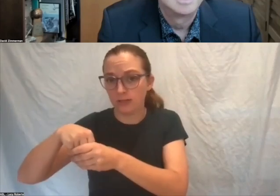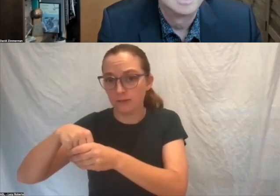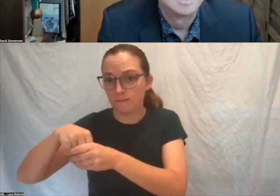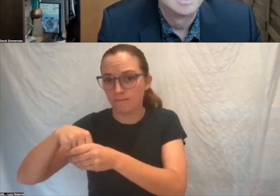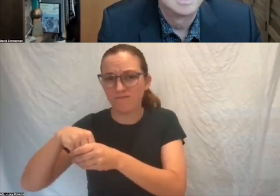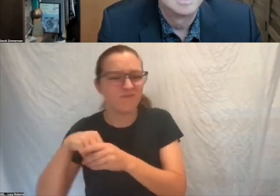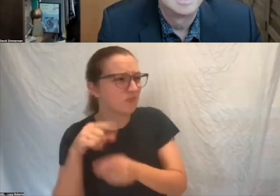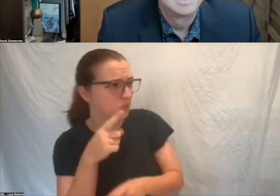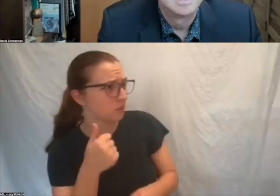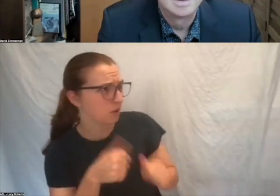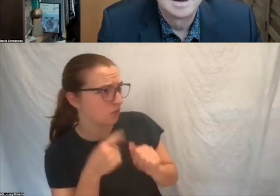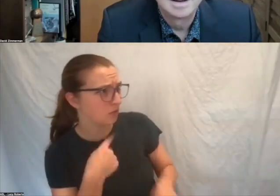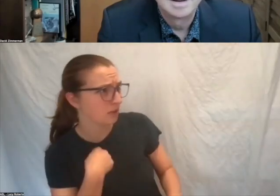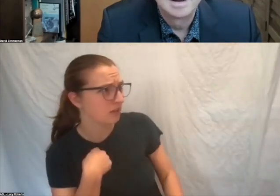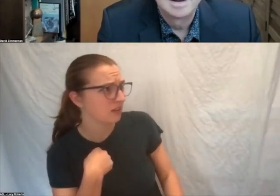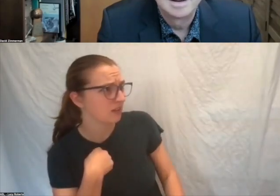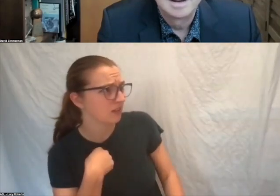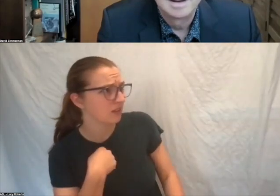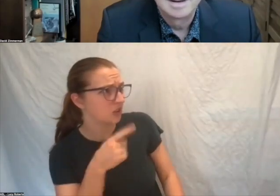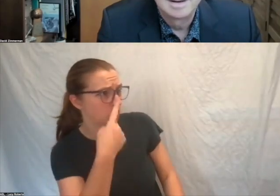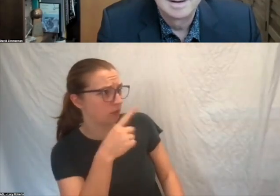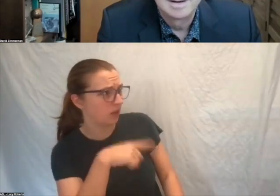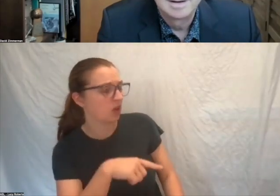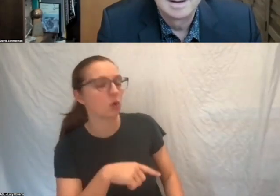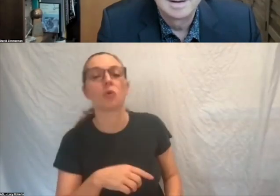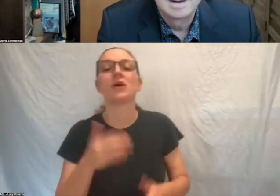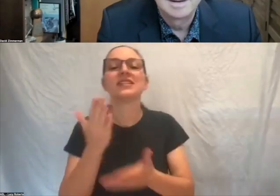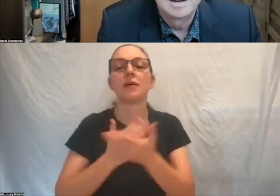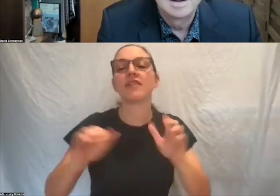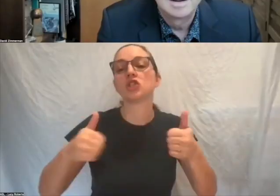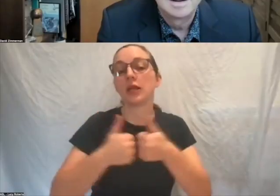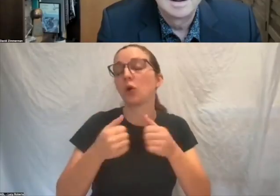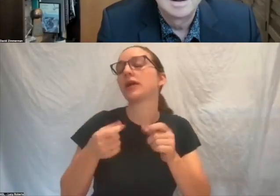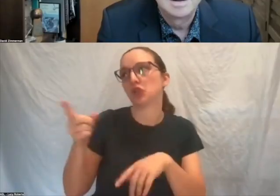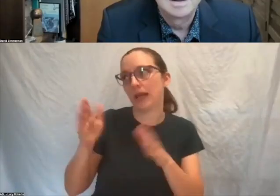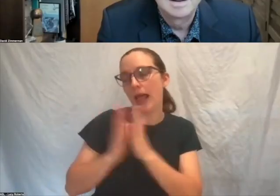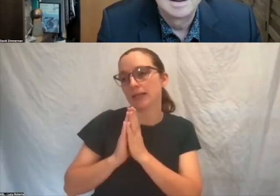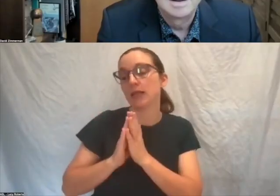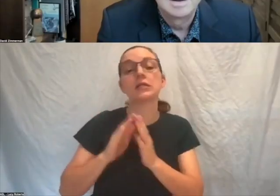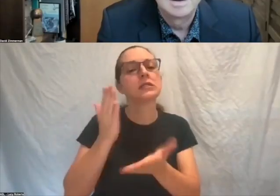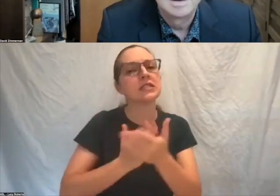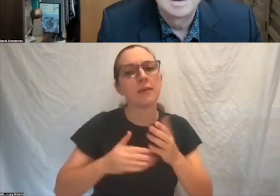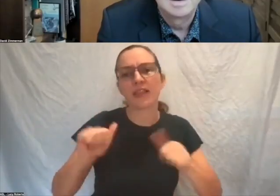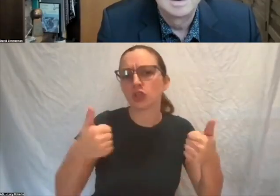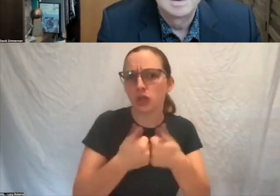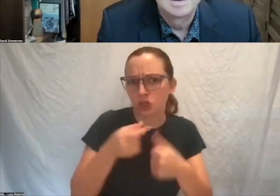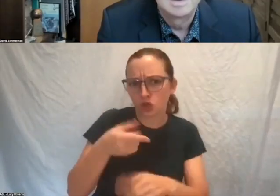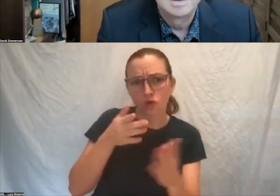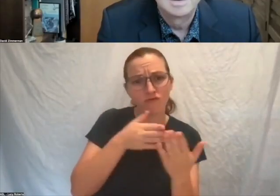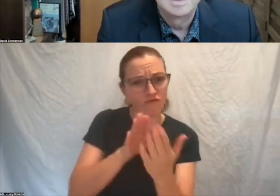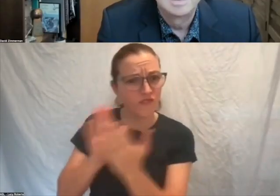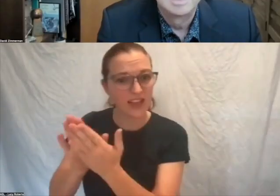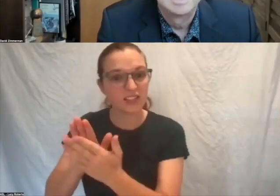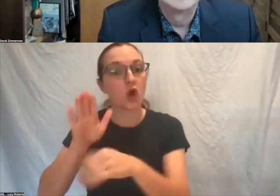remember, of the movie? Or some of the challenges. So she asked, what were some of the challenges you may have faced or have faced on